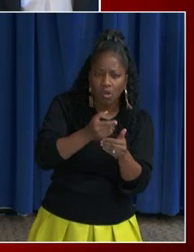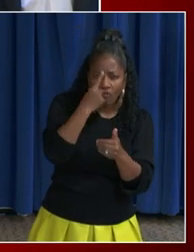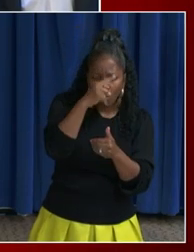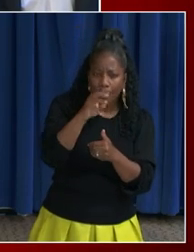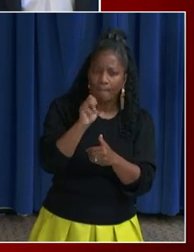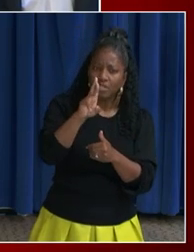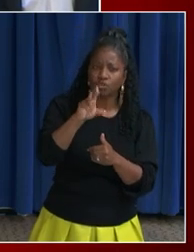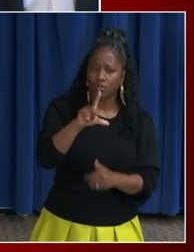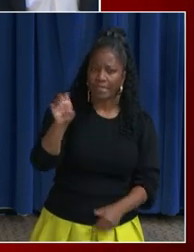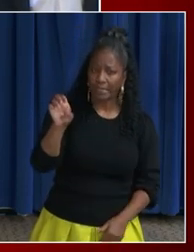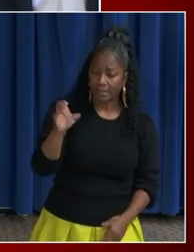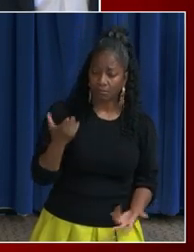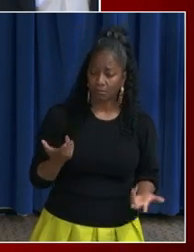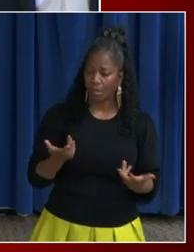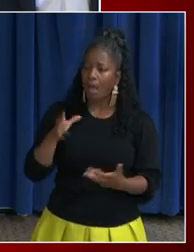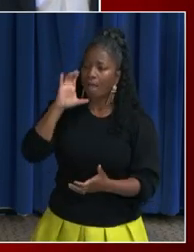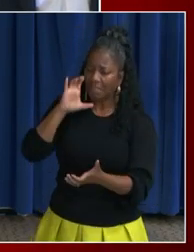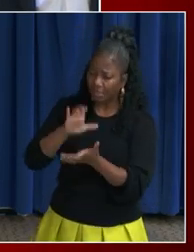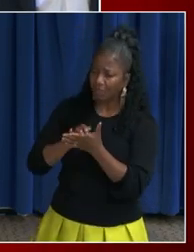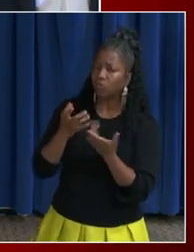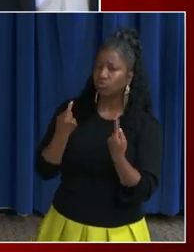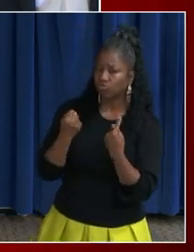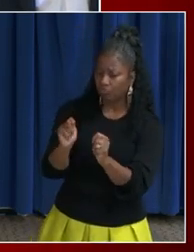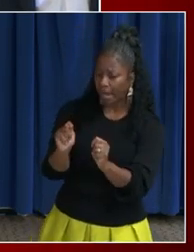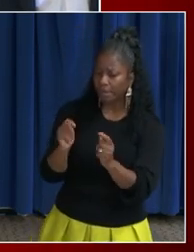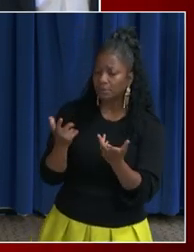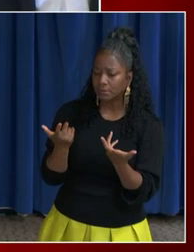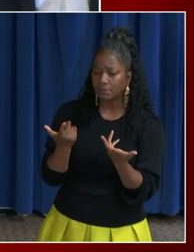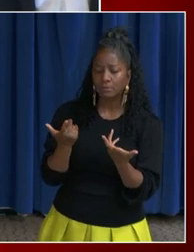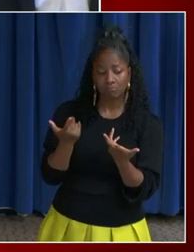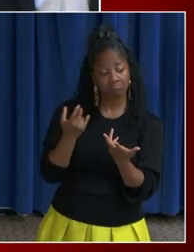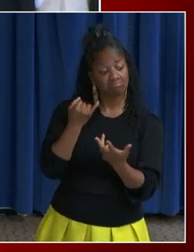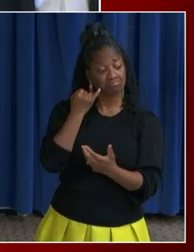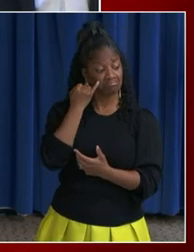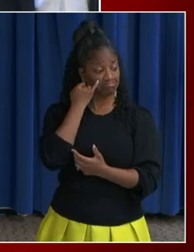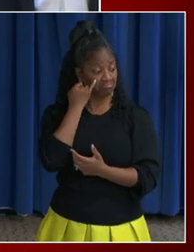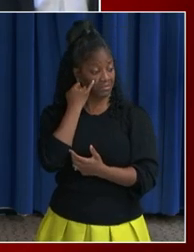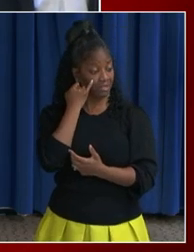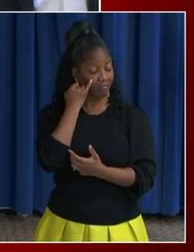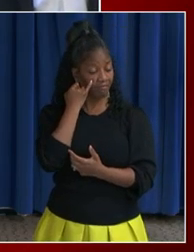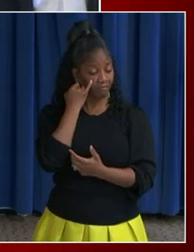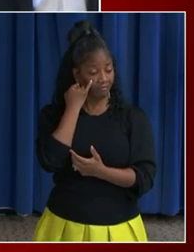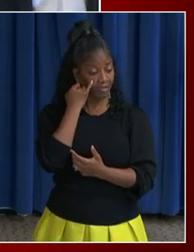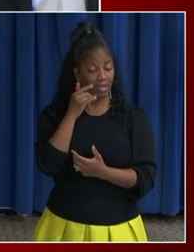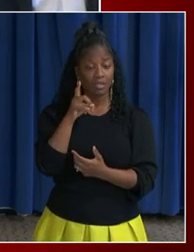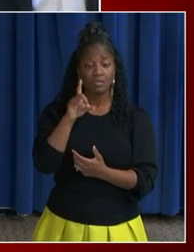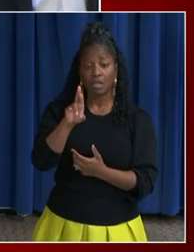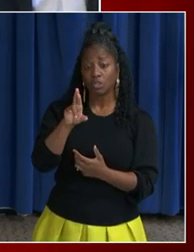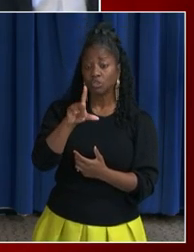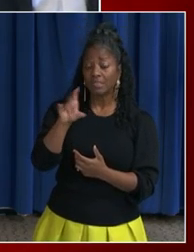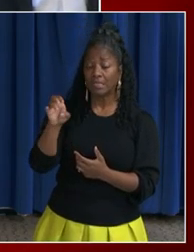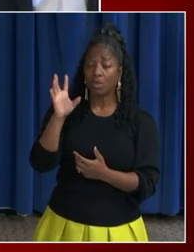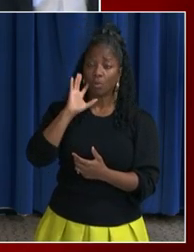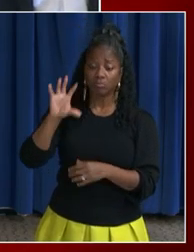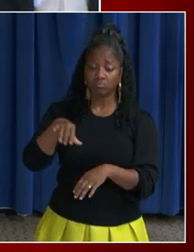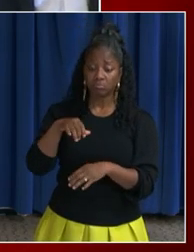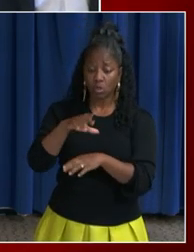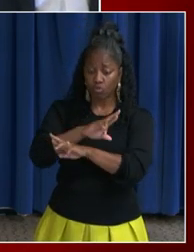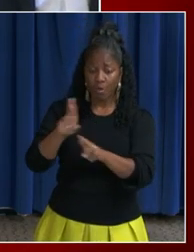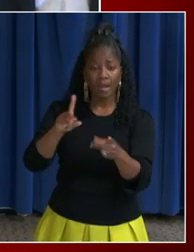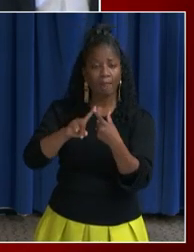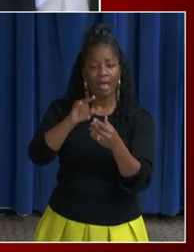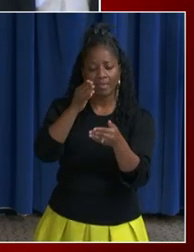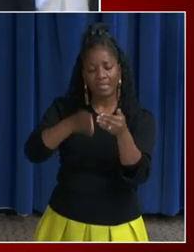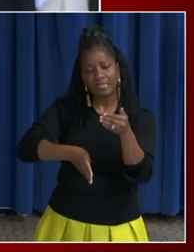Lee? I believe what we're trying to do is see if we can have Dr. Lee in place by the end of June.